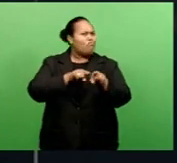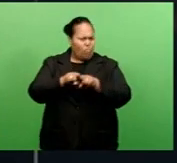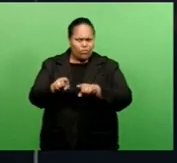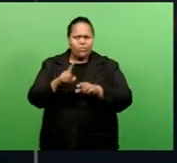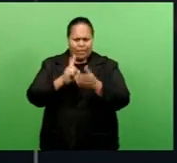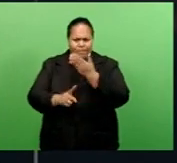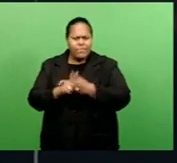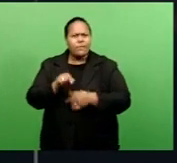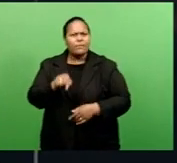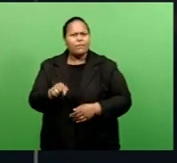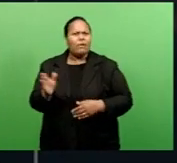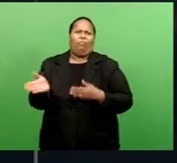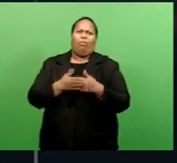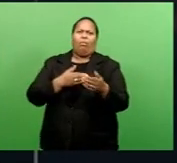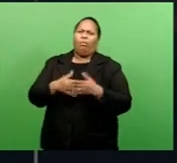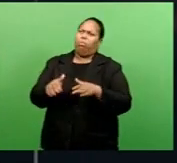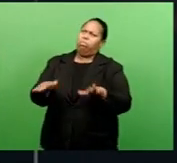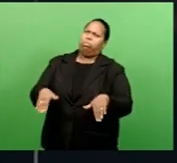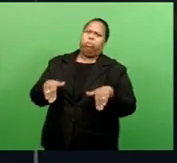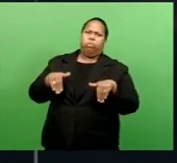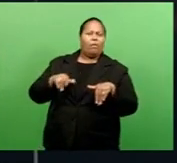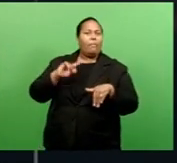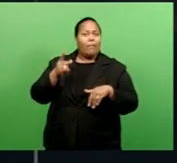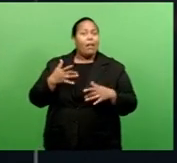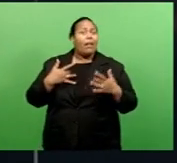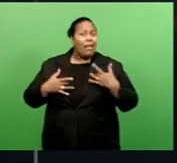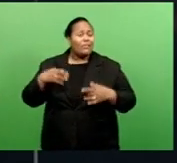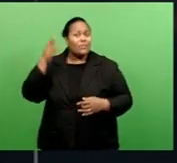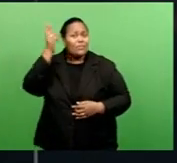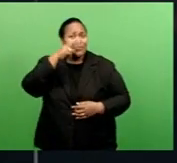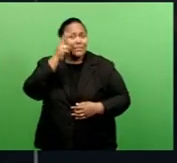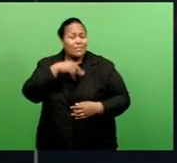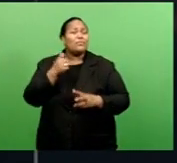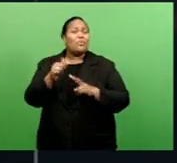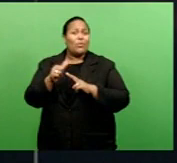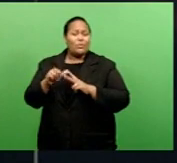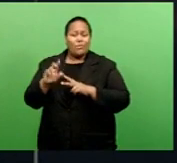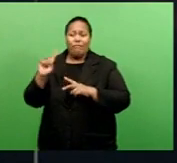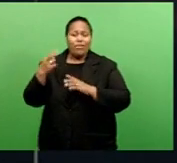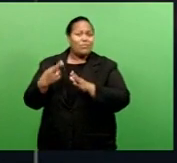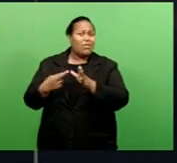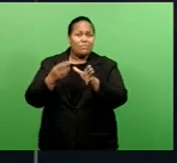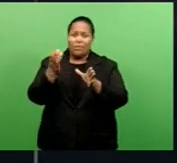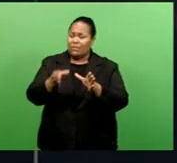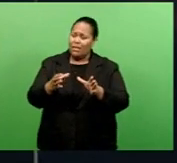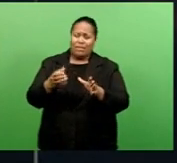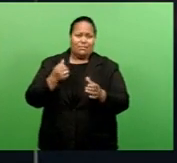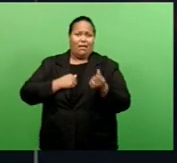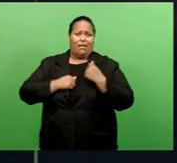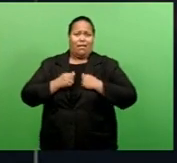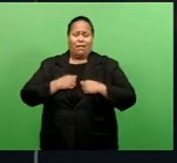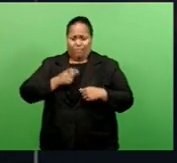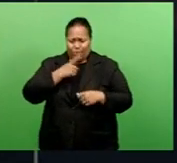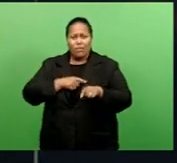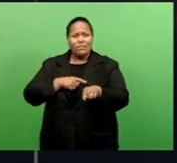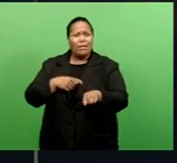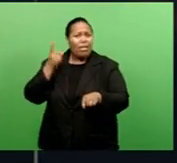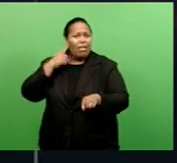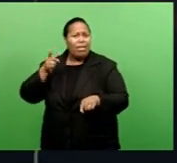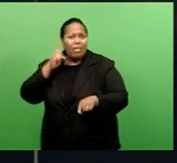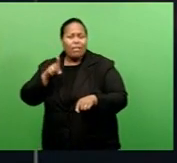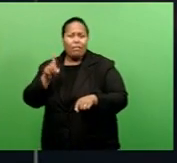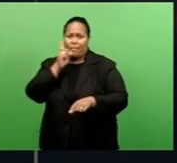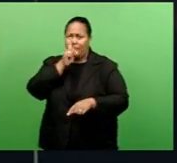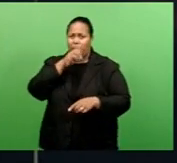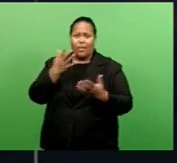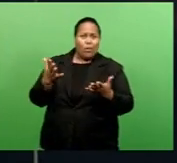not only their lives at risk, but also those of first responders. Apenisa Wangarandova reports people were reluctant to move until